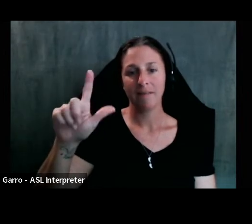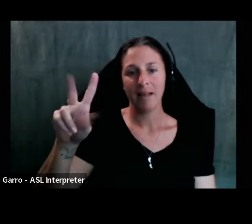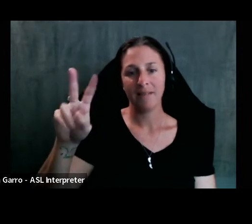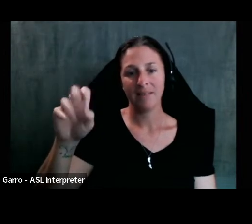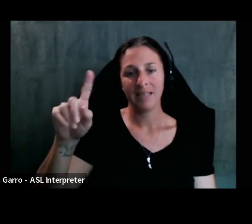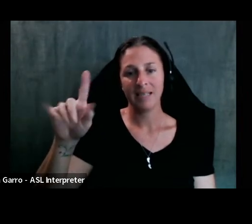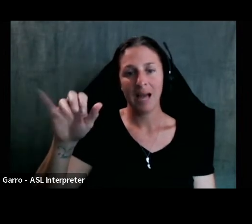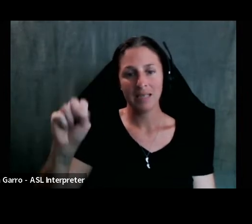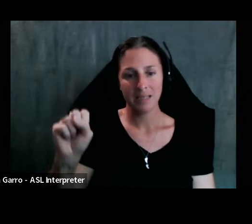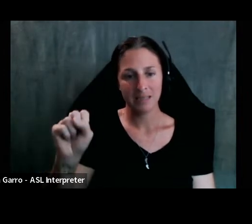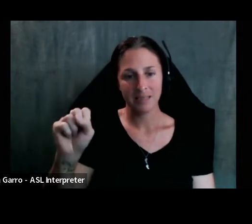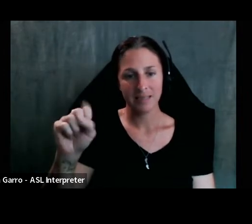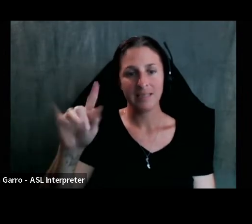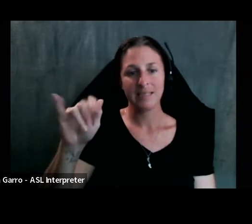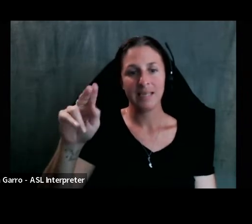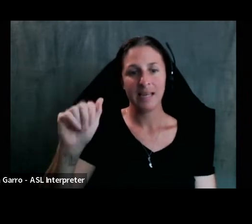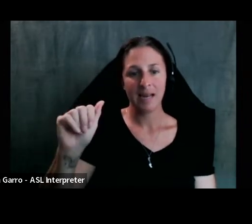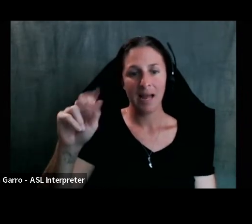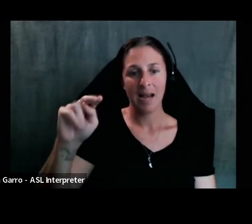Tina Napatian.